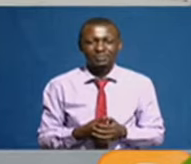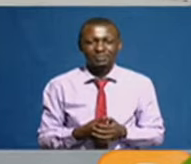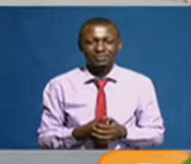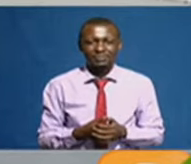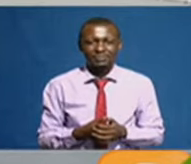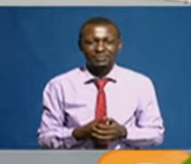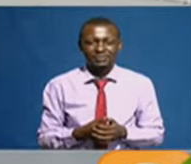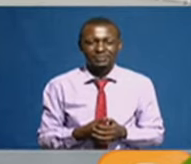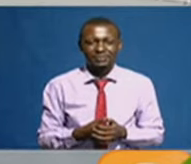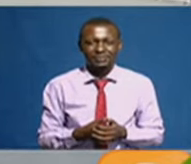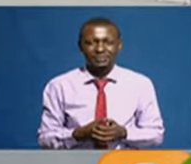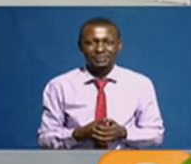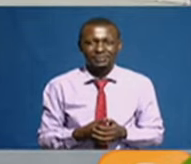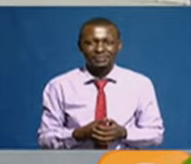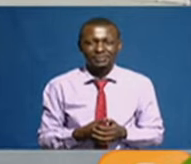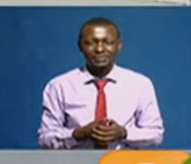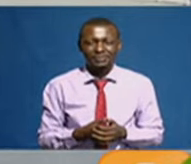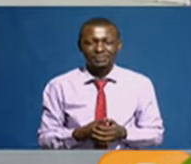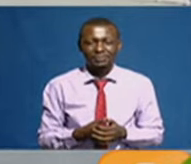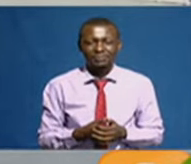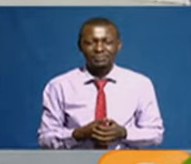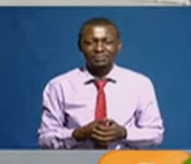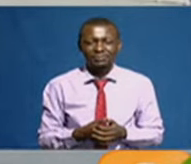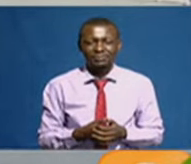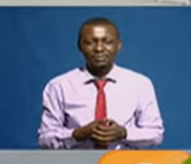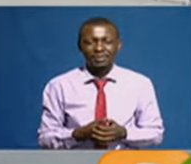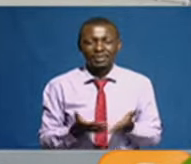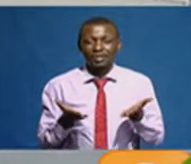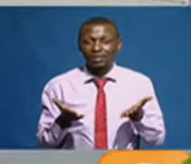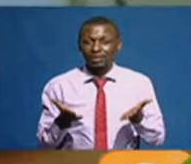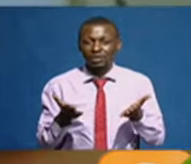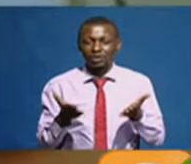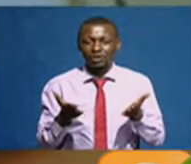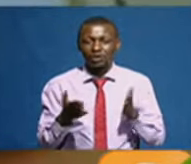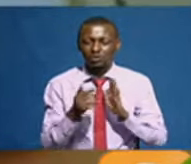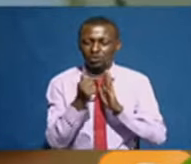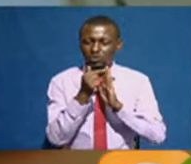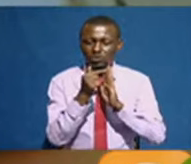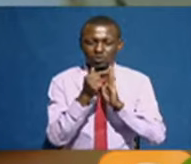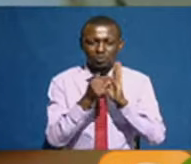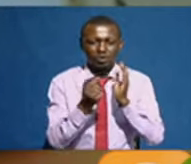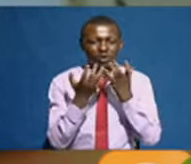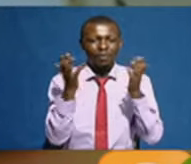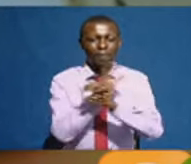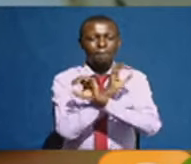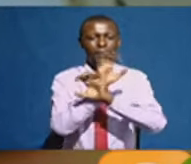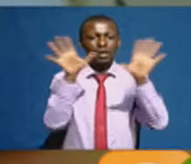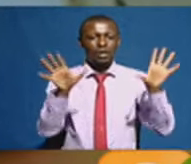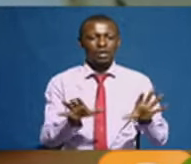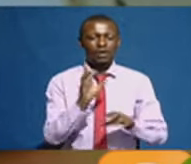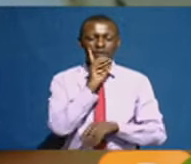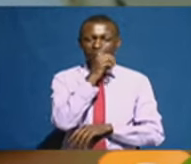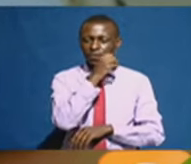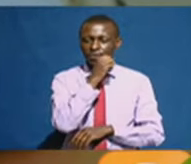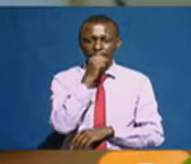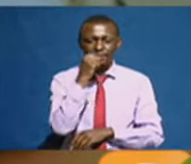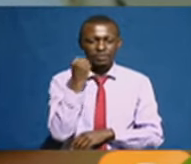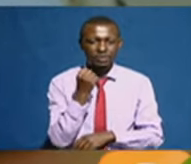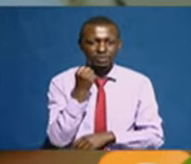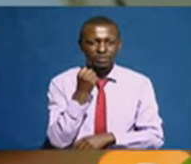Duly noted. And on a serious note, I mean, one point that has been made very clearly is a place